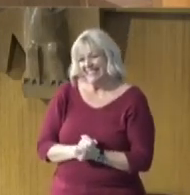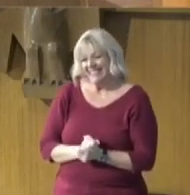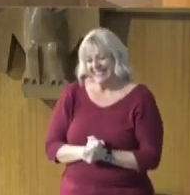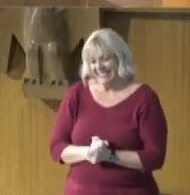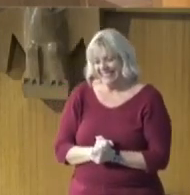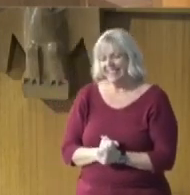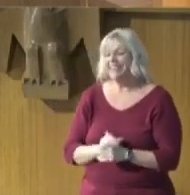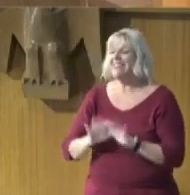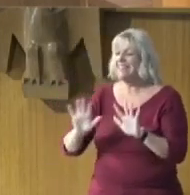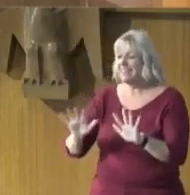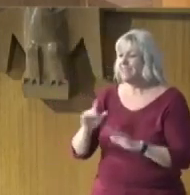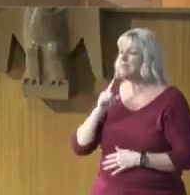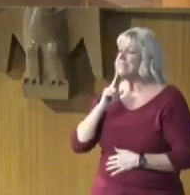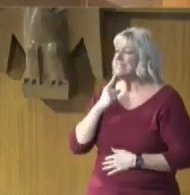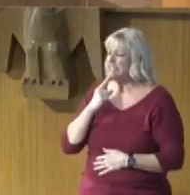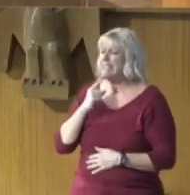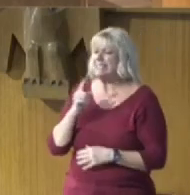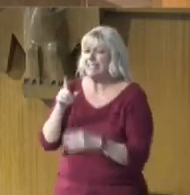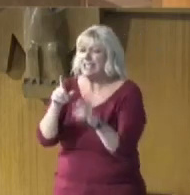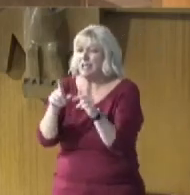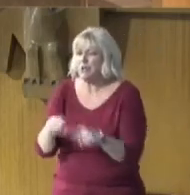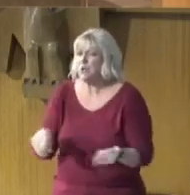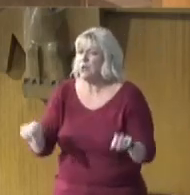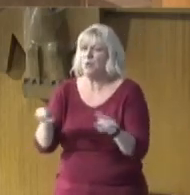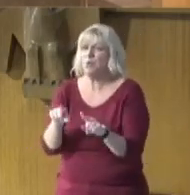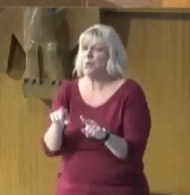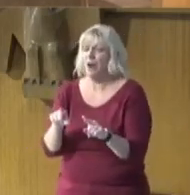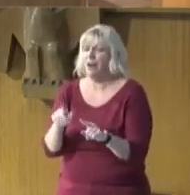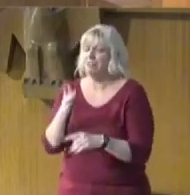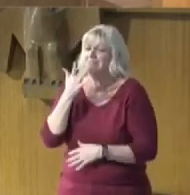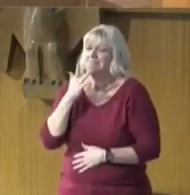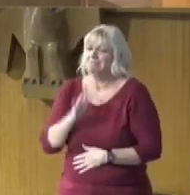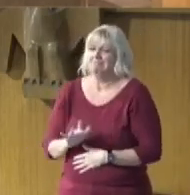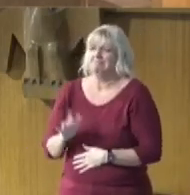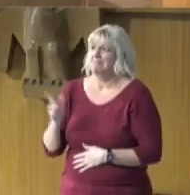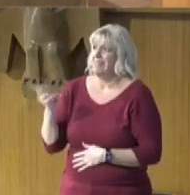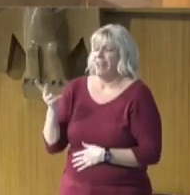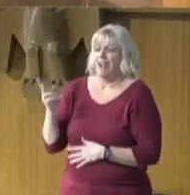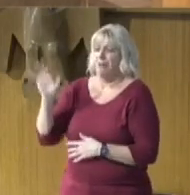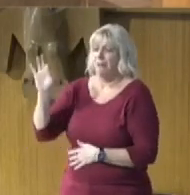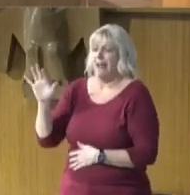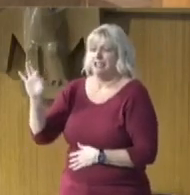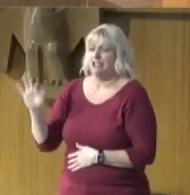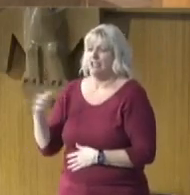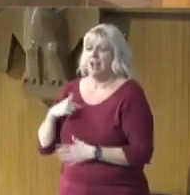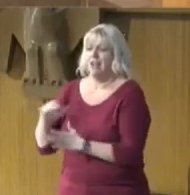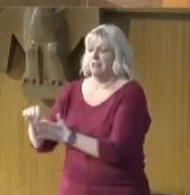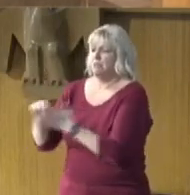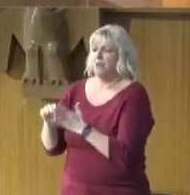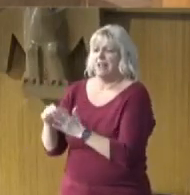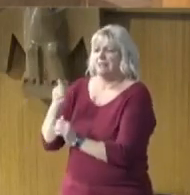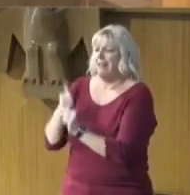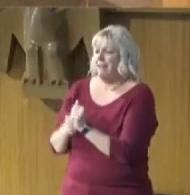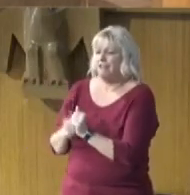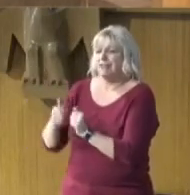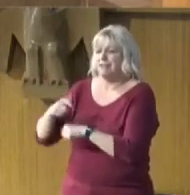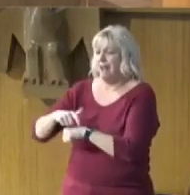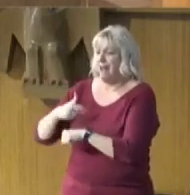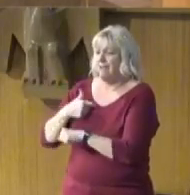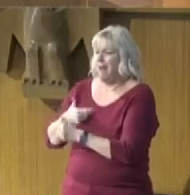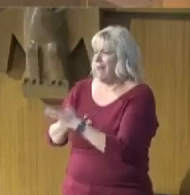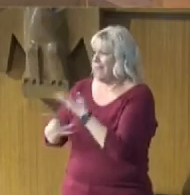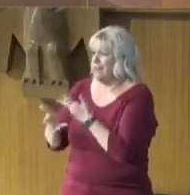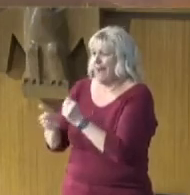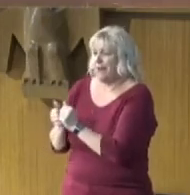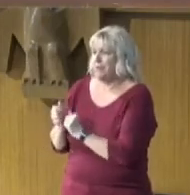On all seriousness, though, you are in great hands, and you are very lucky to have them as your pastors. I have been impressed with every interaction. They are great people, and I want to thank